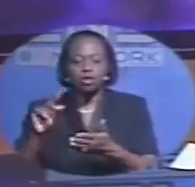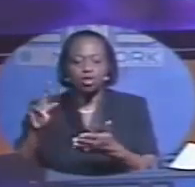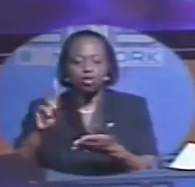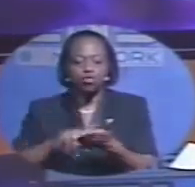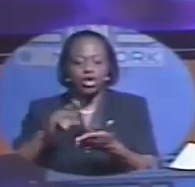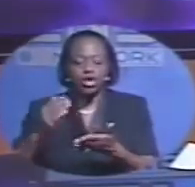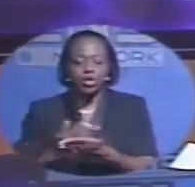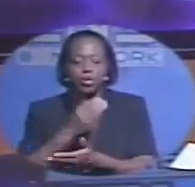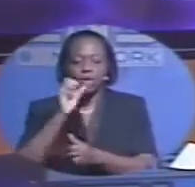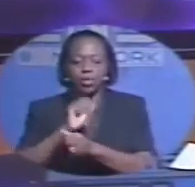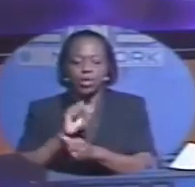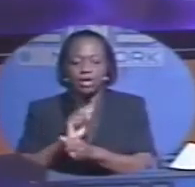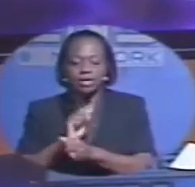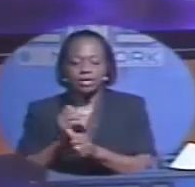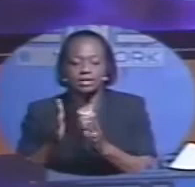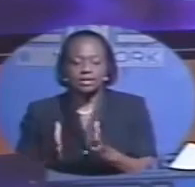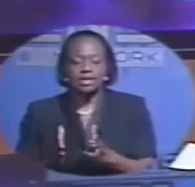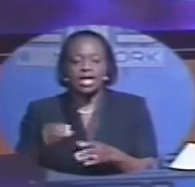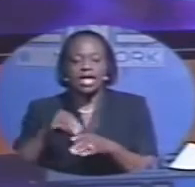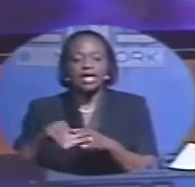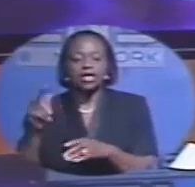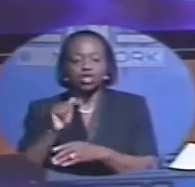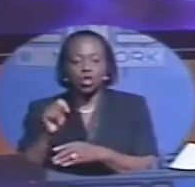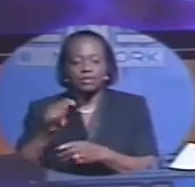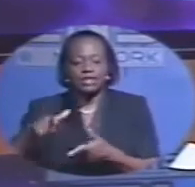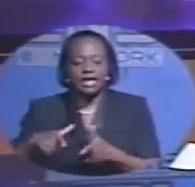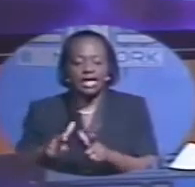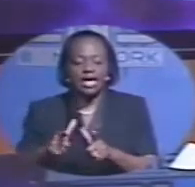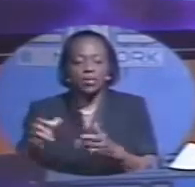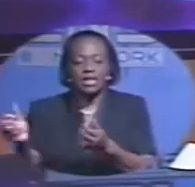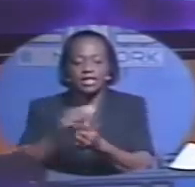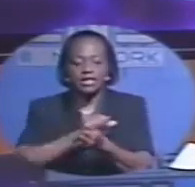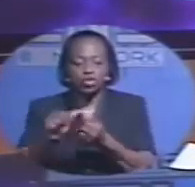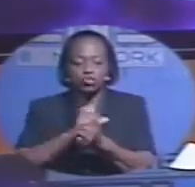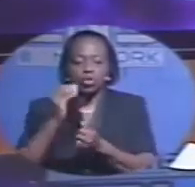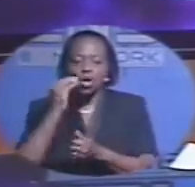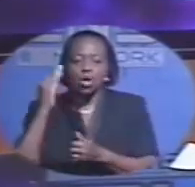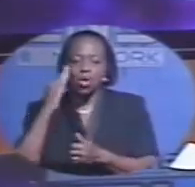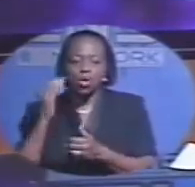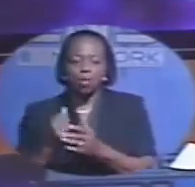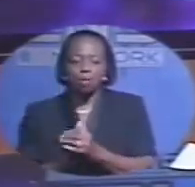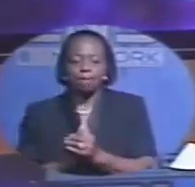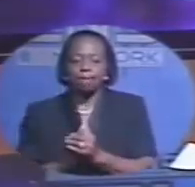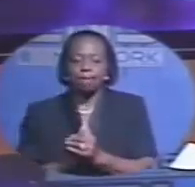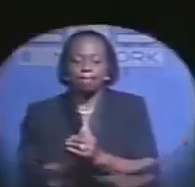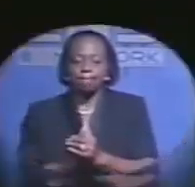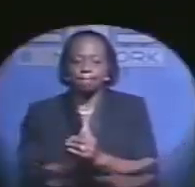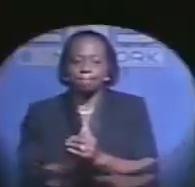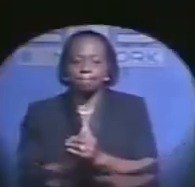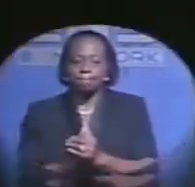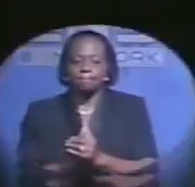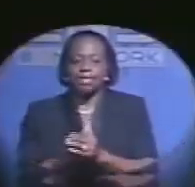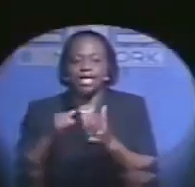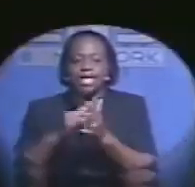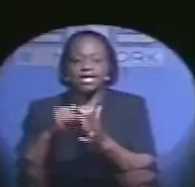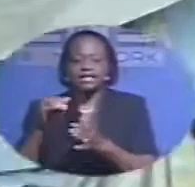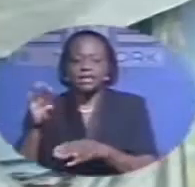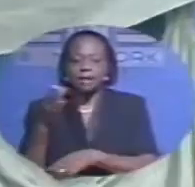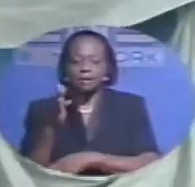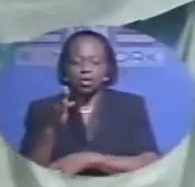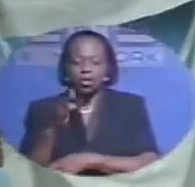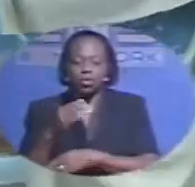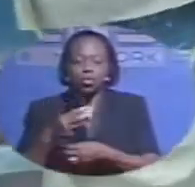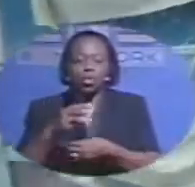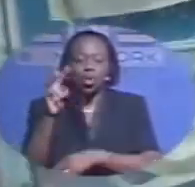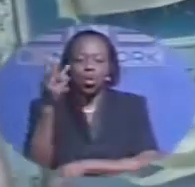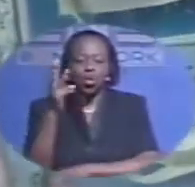they demolished a home, but the story doesn't end there. LaDon Davis explains. It's a blue wooden structure that sits